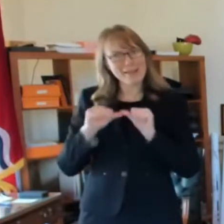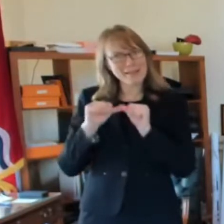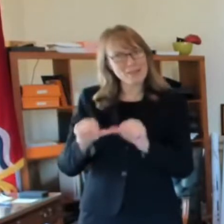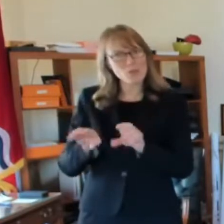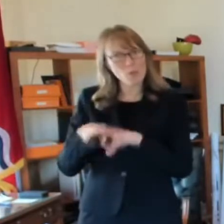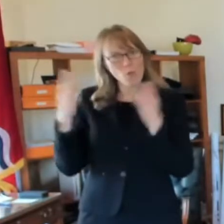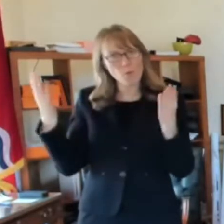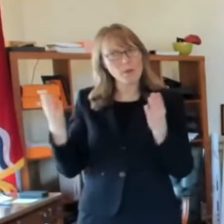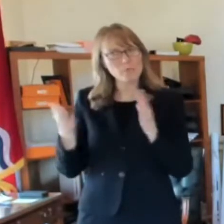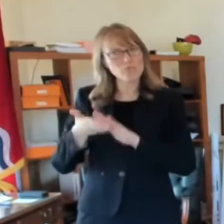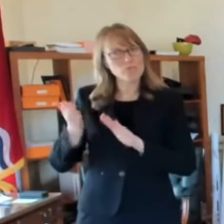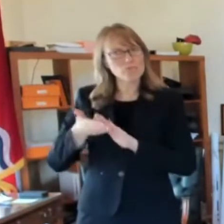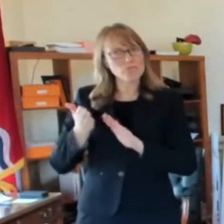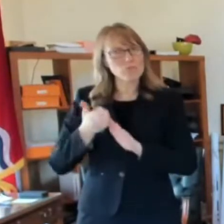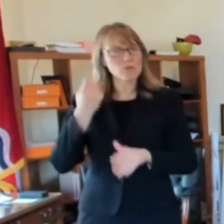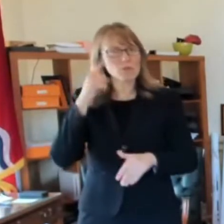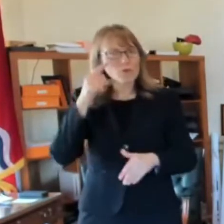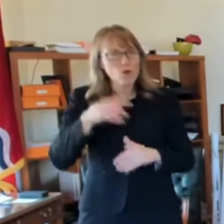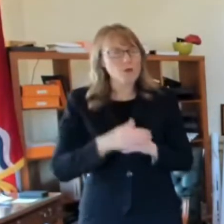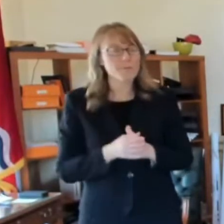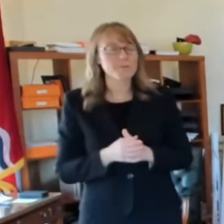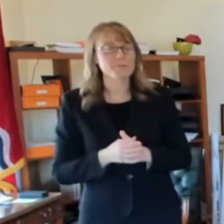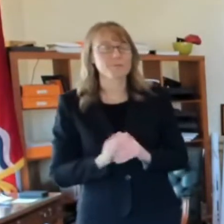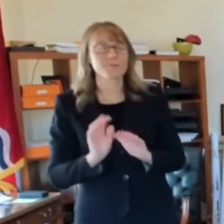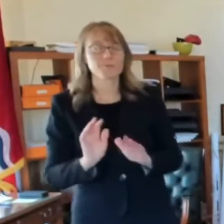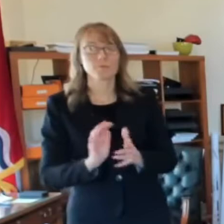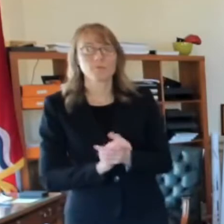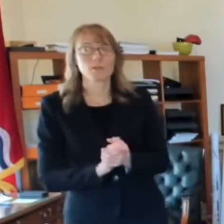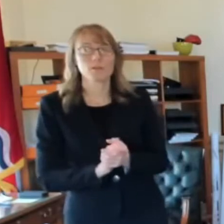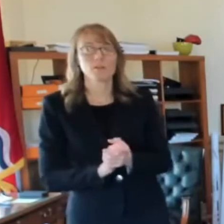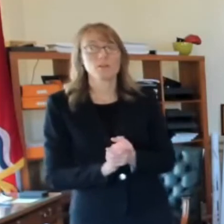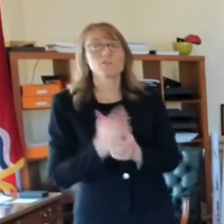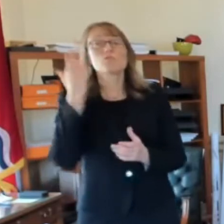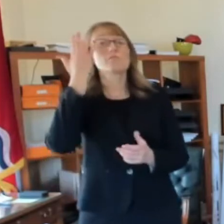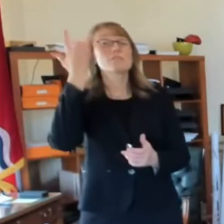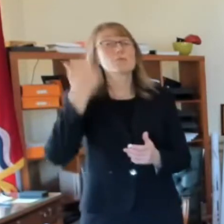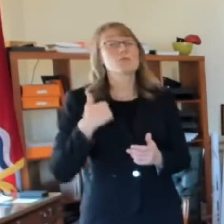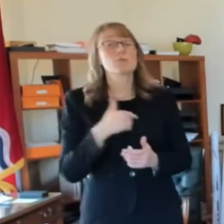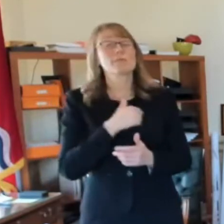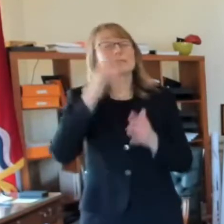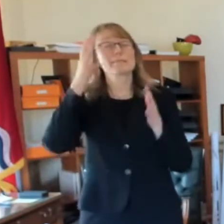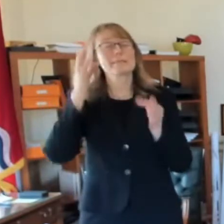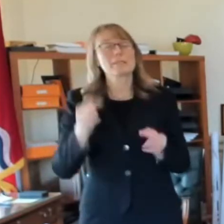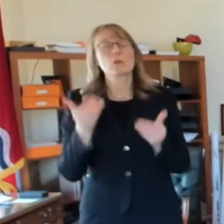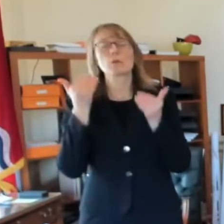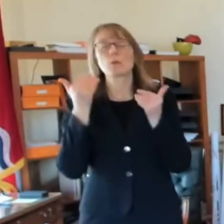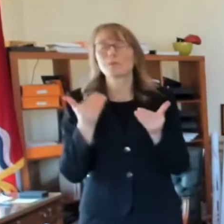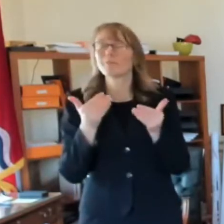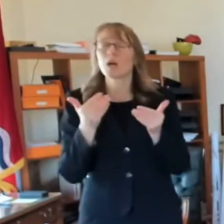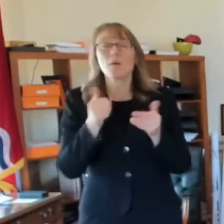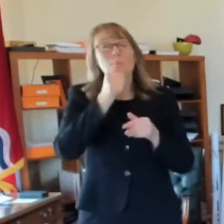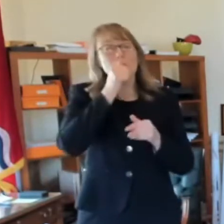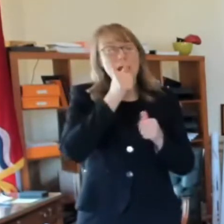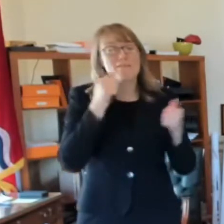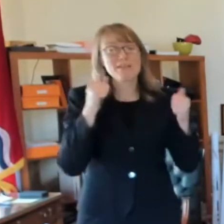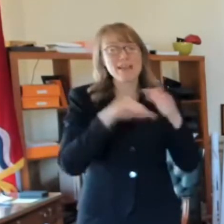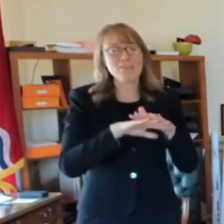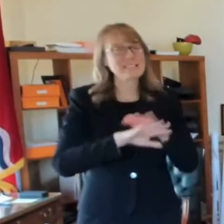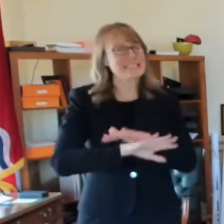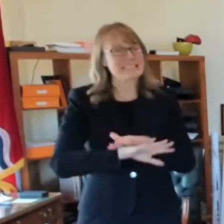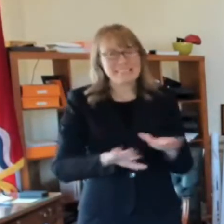city and health department's thinking about limiting private gatherings, but some businesses can continue to operate and some large venues can stay